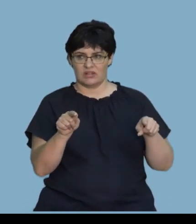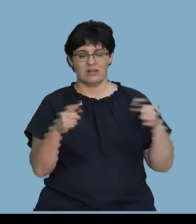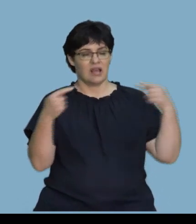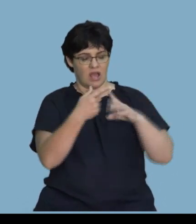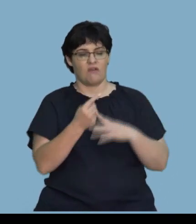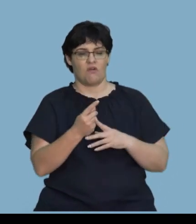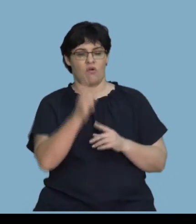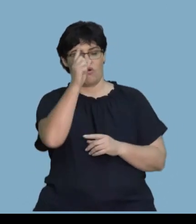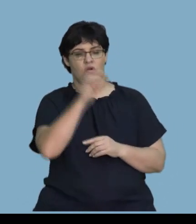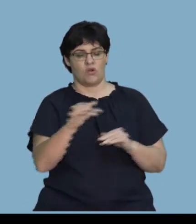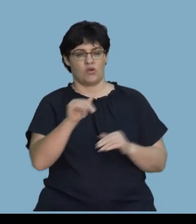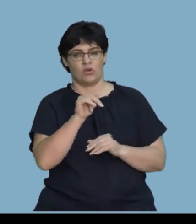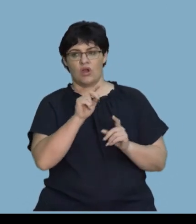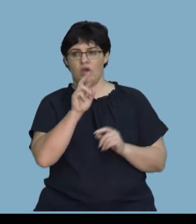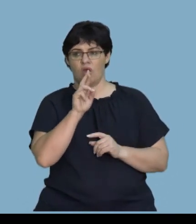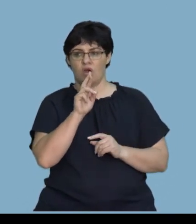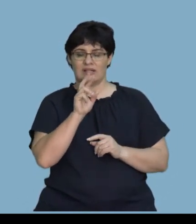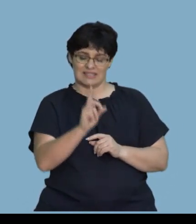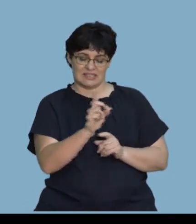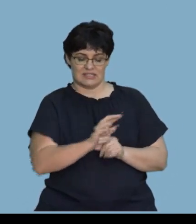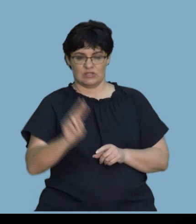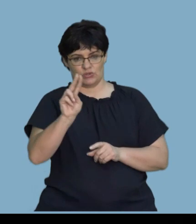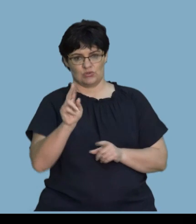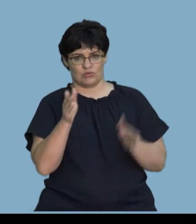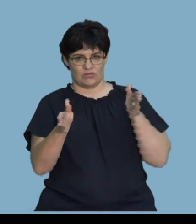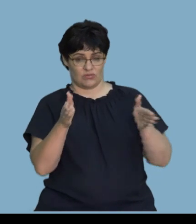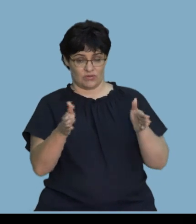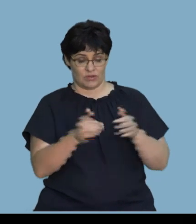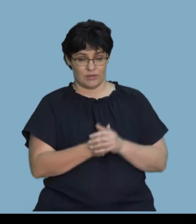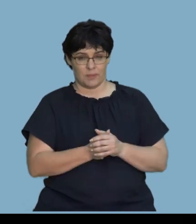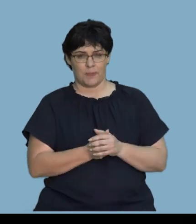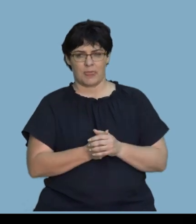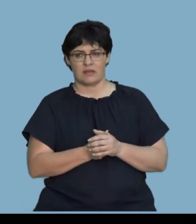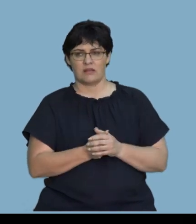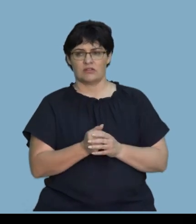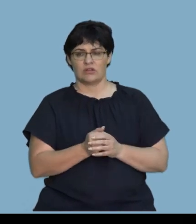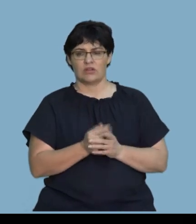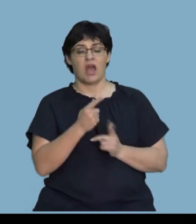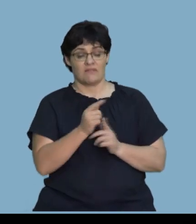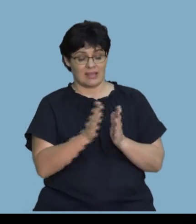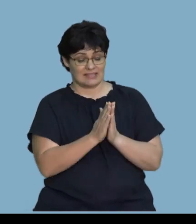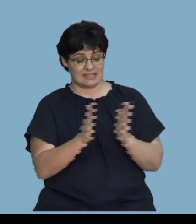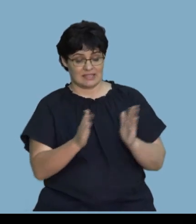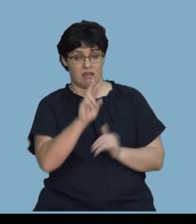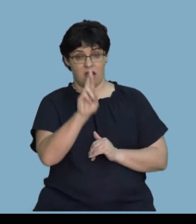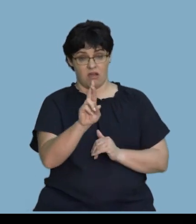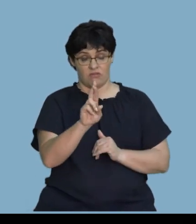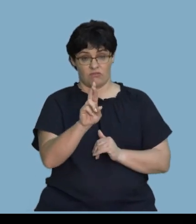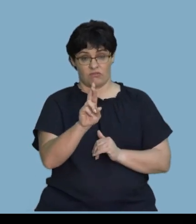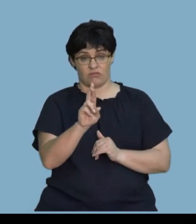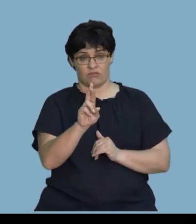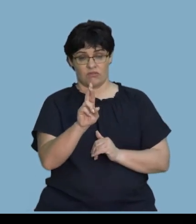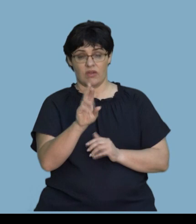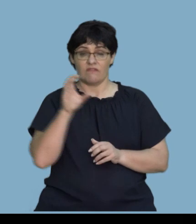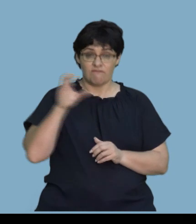proportional to the square of the distance between their centers. So when the distance is r, the force